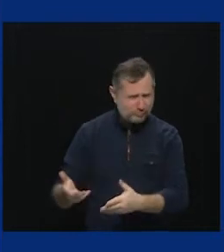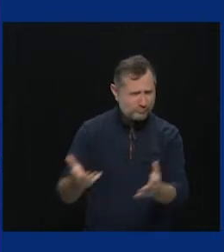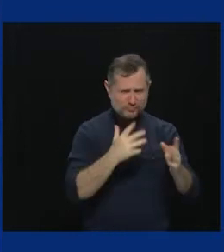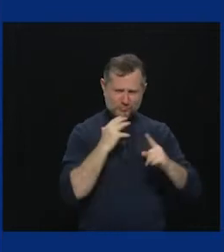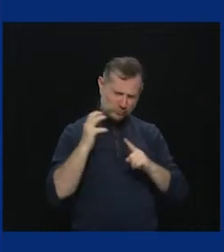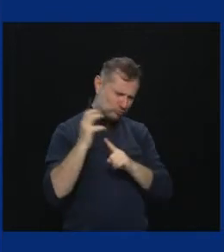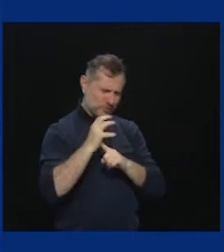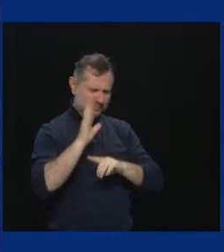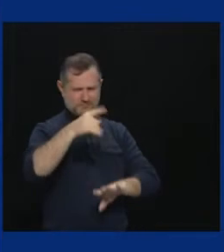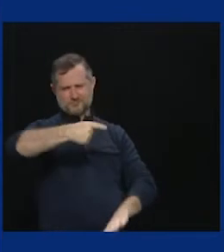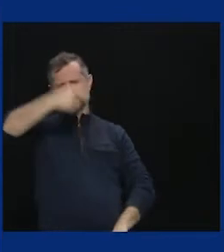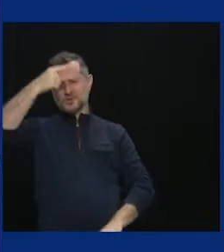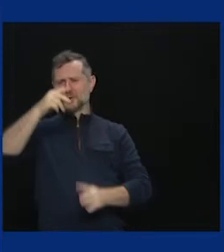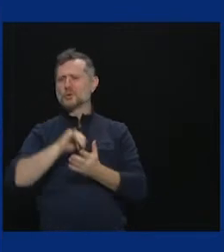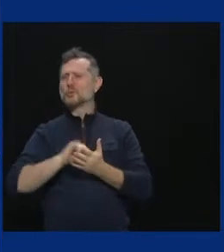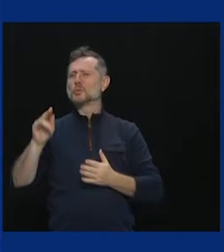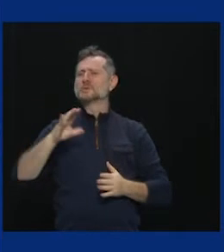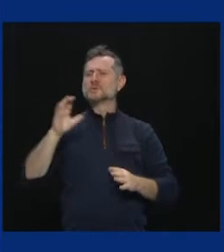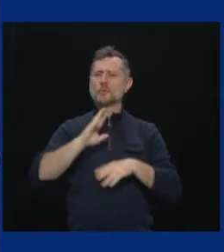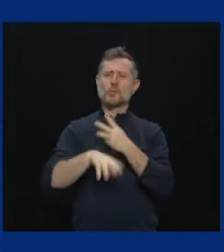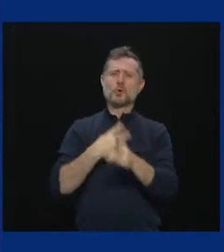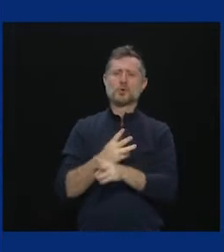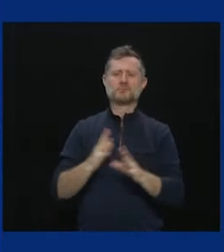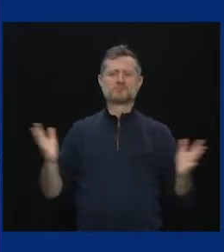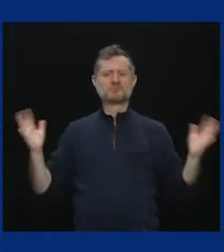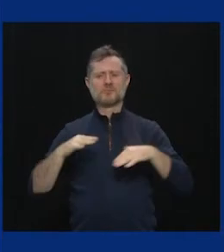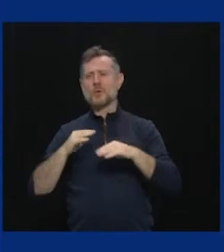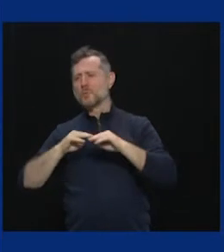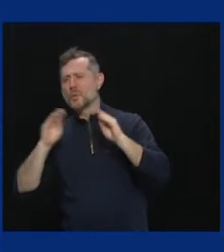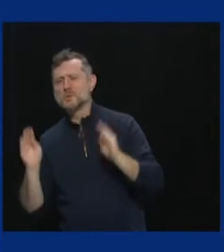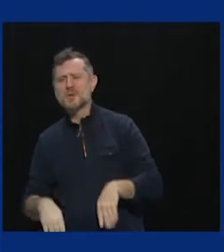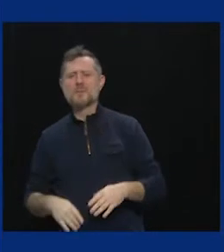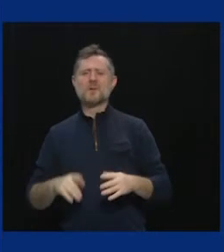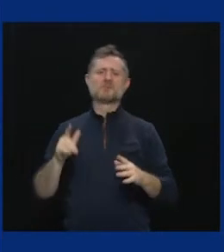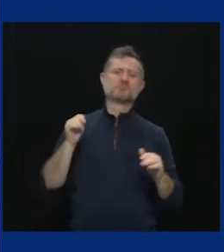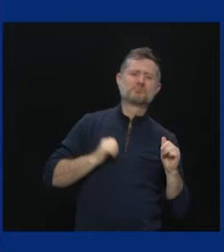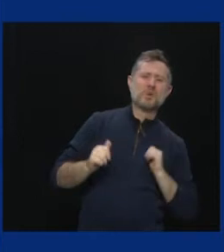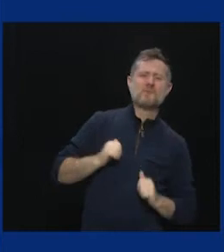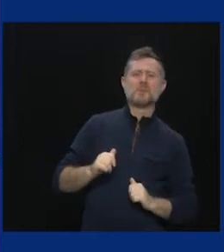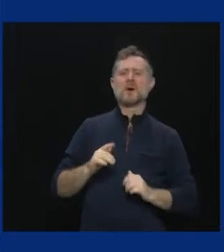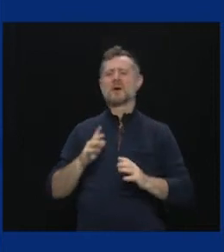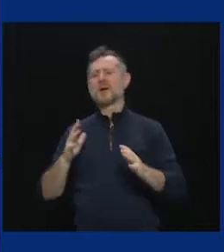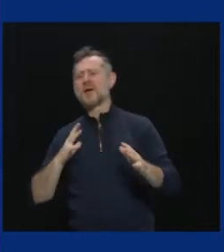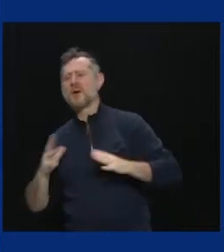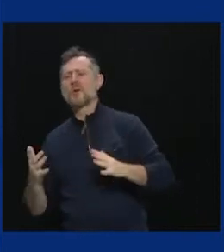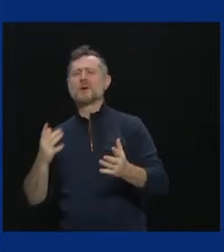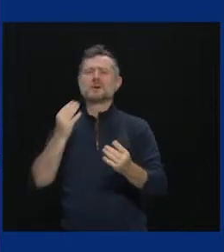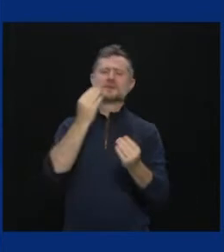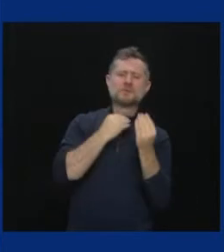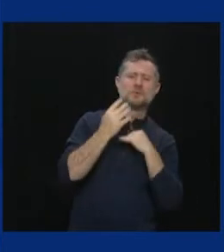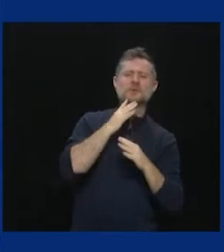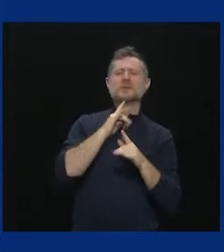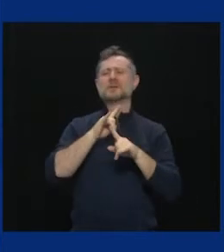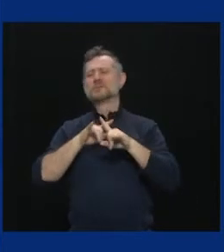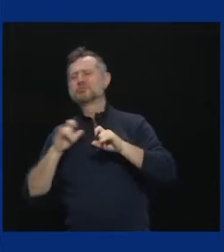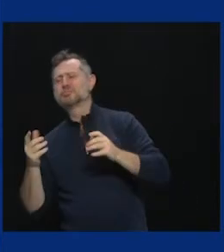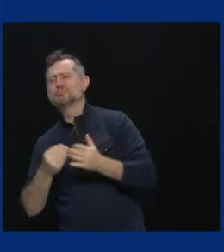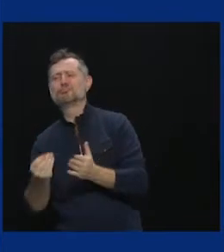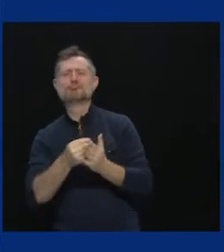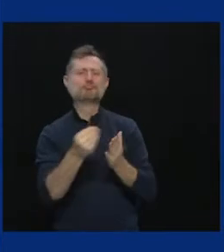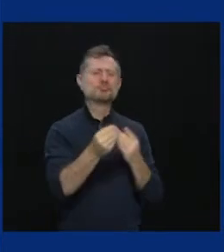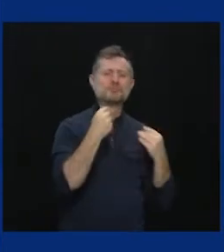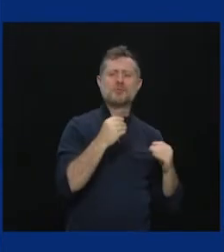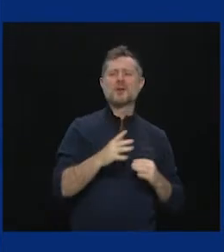city, with its world-renowned museums, Broadway shows, dining and retail, and its irrepressible,